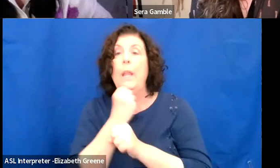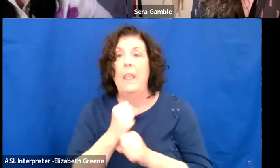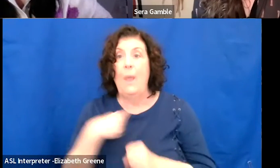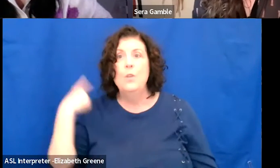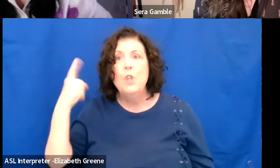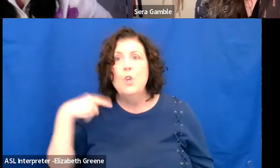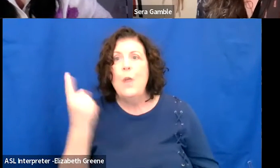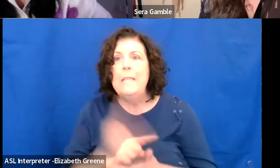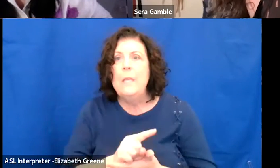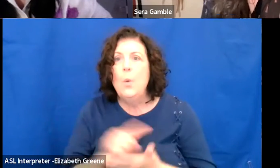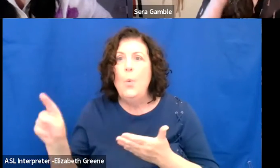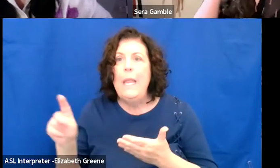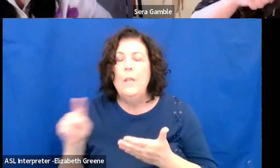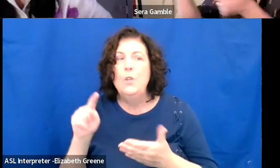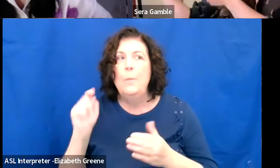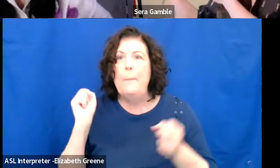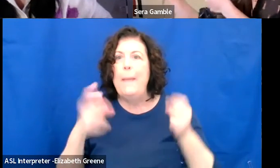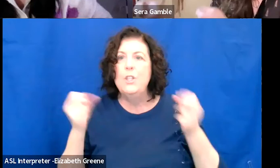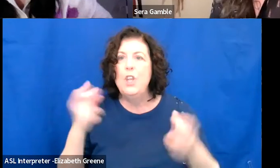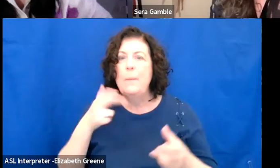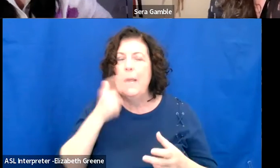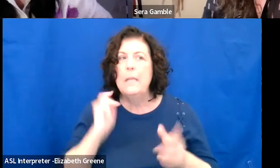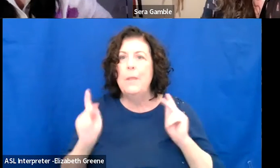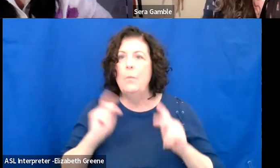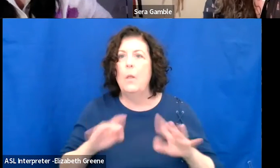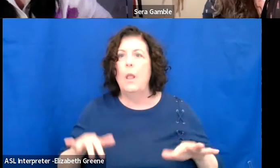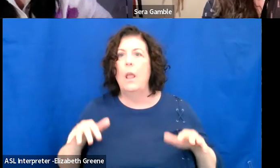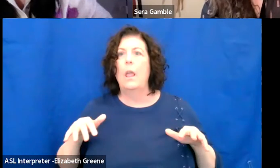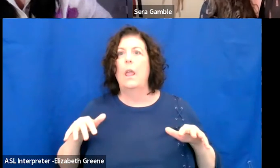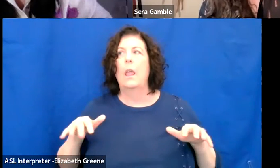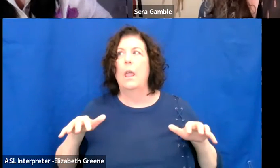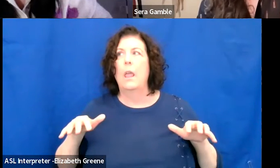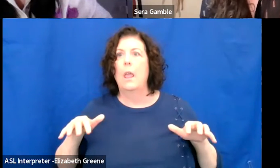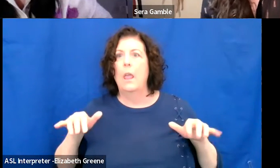that's not what was happening. So we were just getting our shit together and going into.